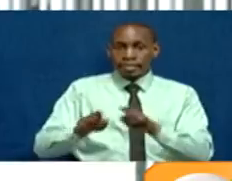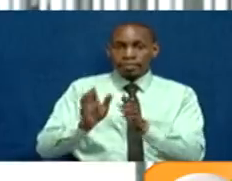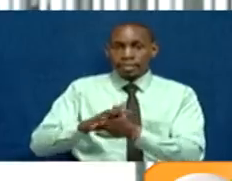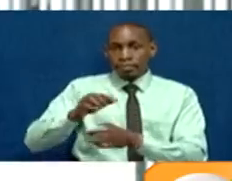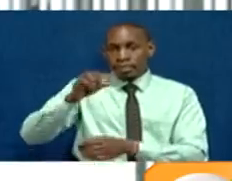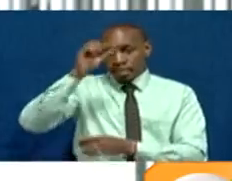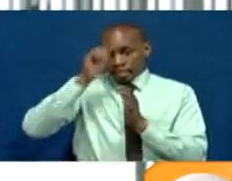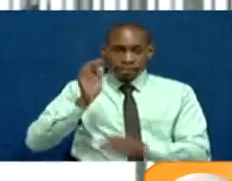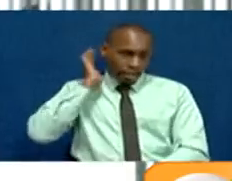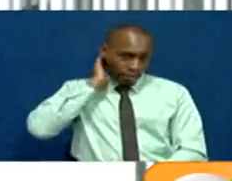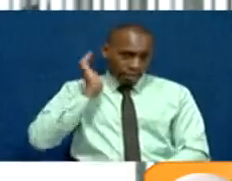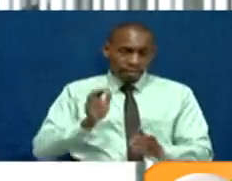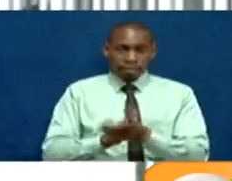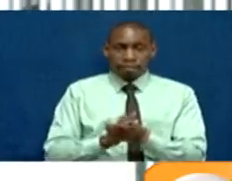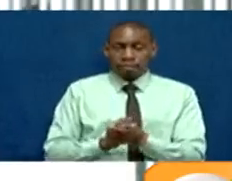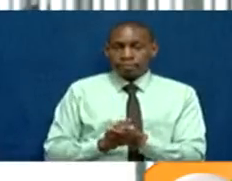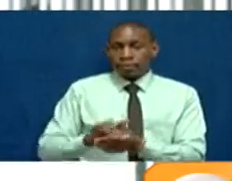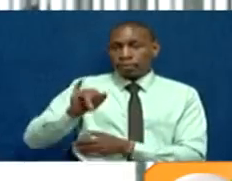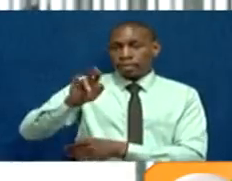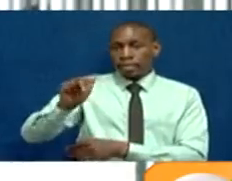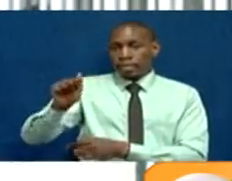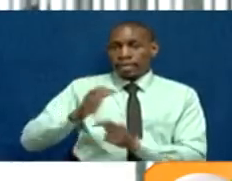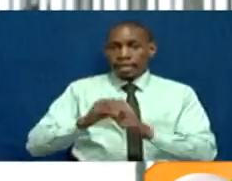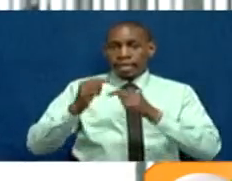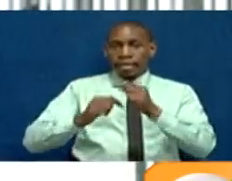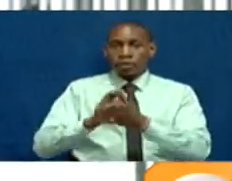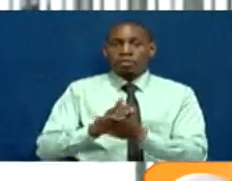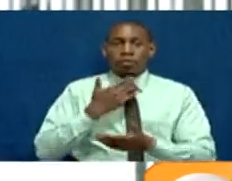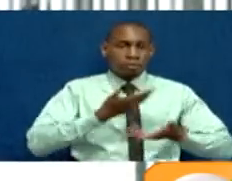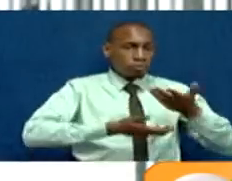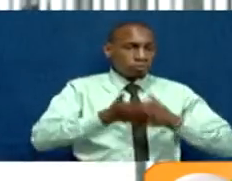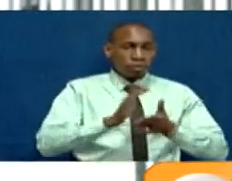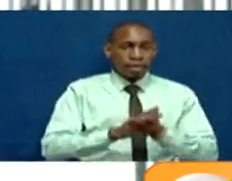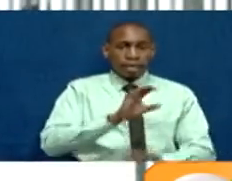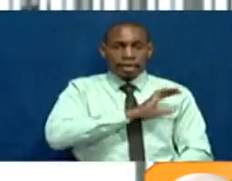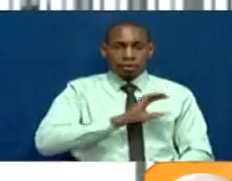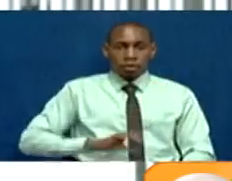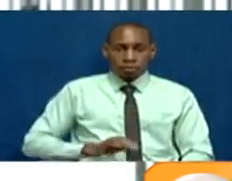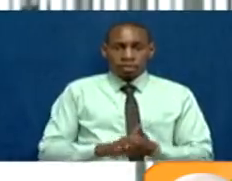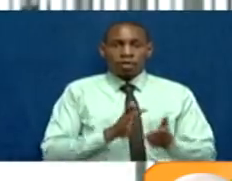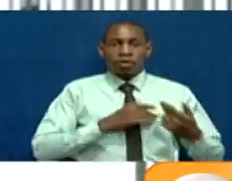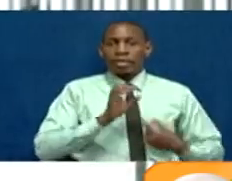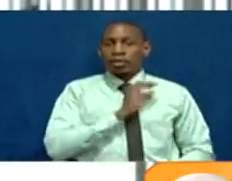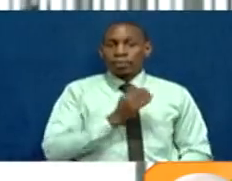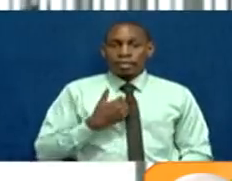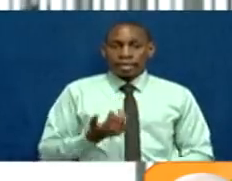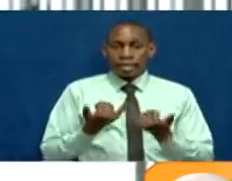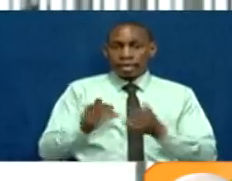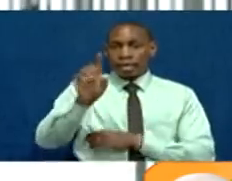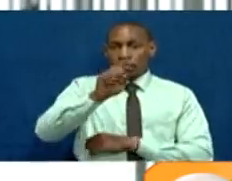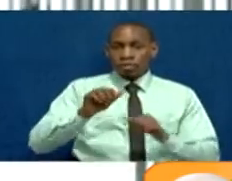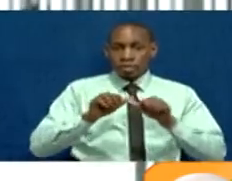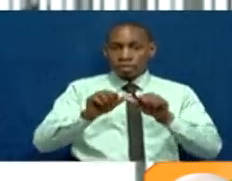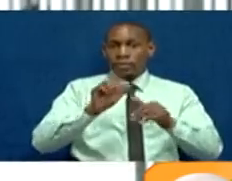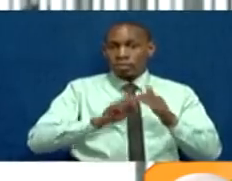Muranga governor, and Usawa party leader, continues to seek audience with the commission over his grievances, the question that